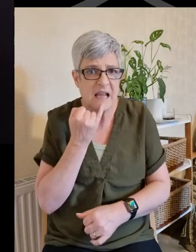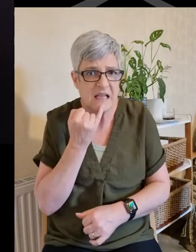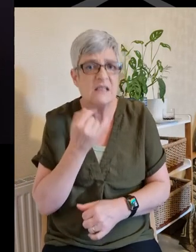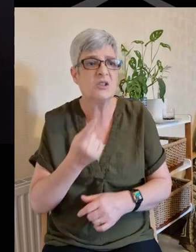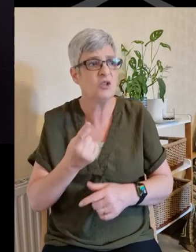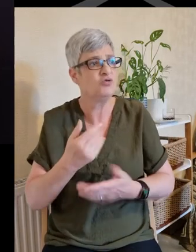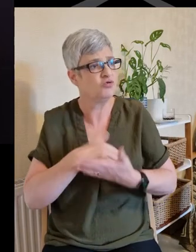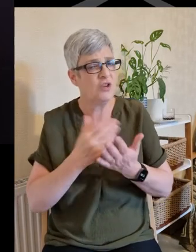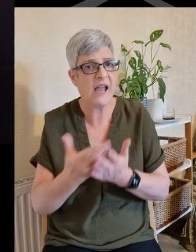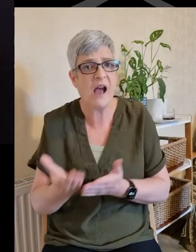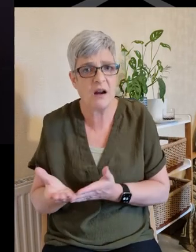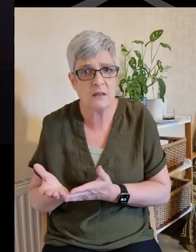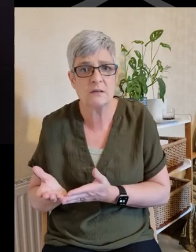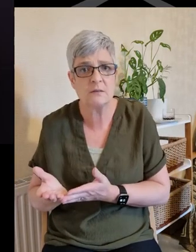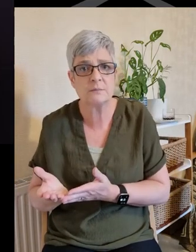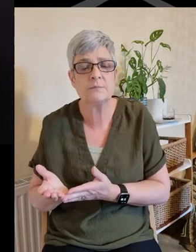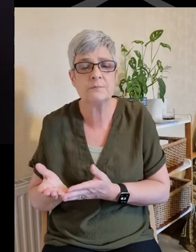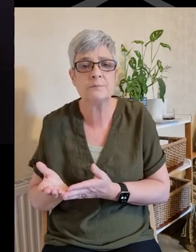share.